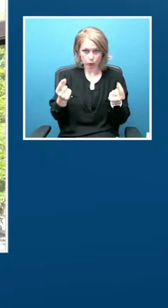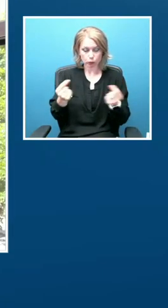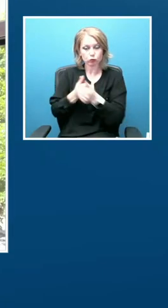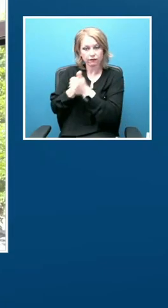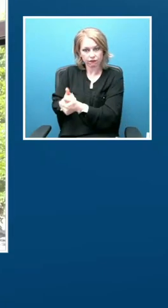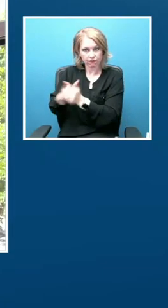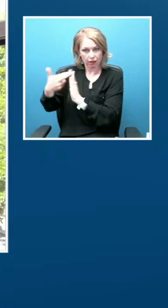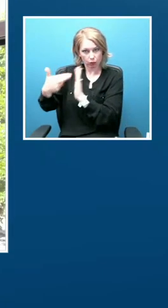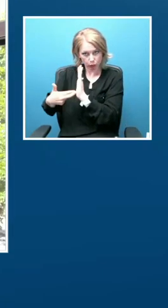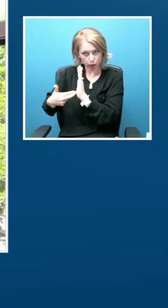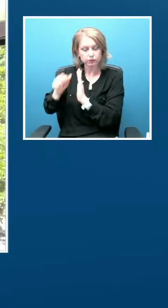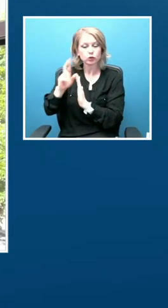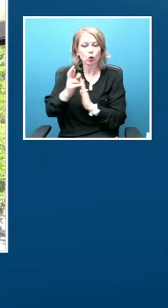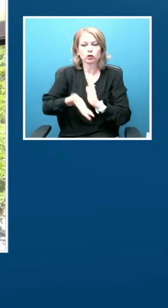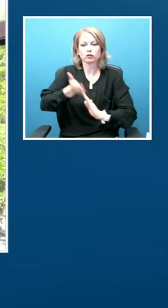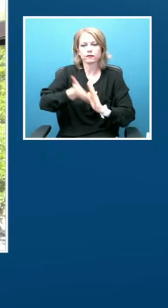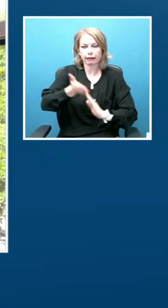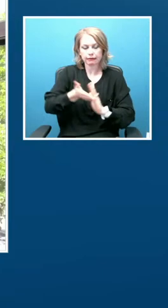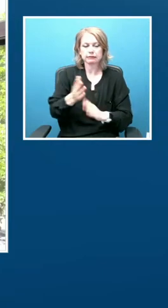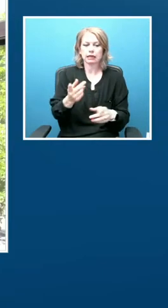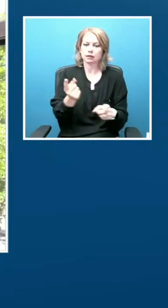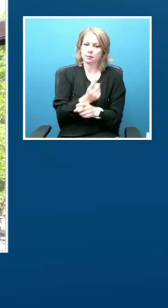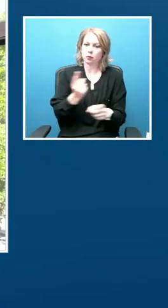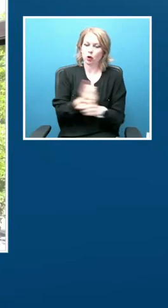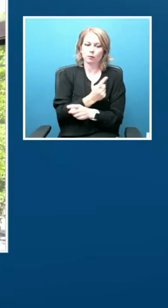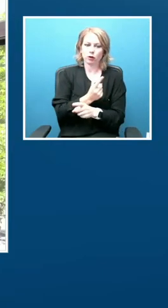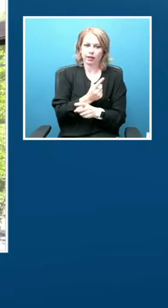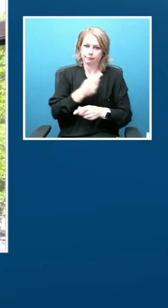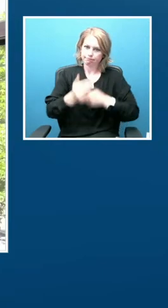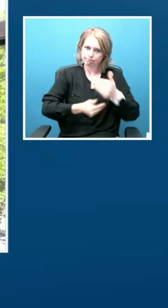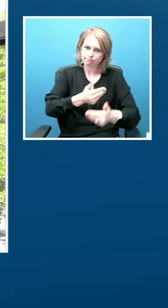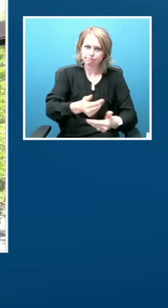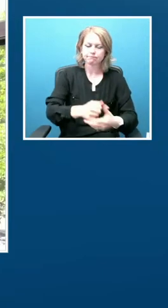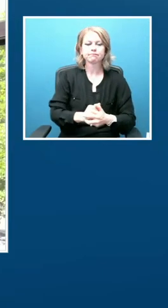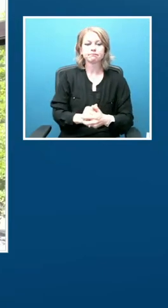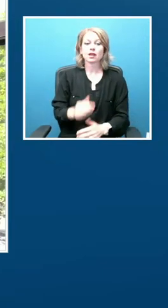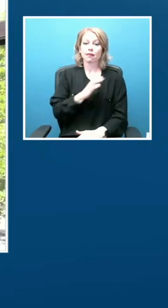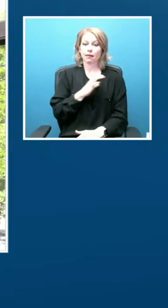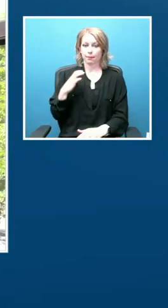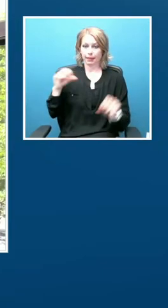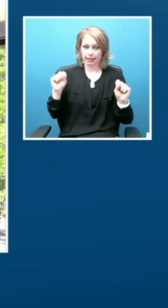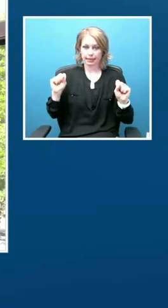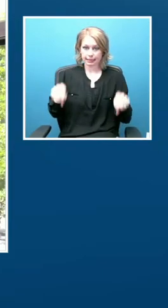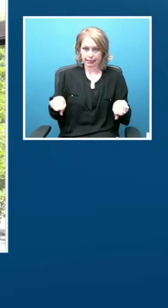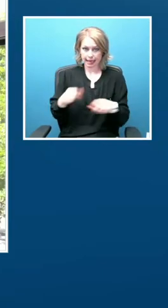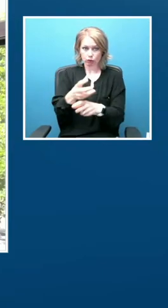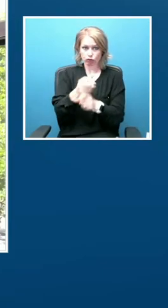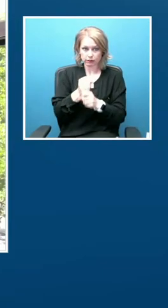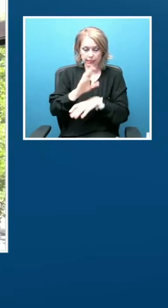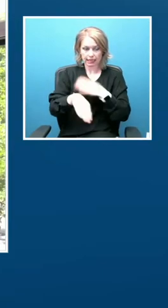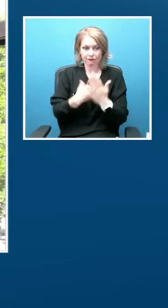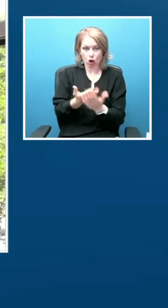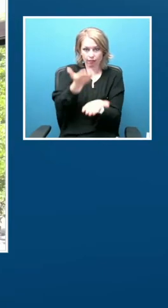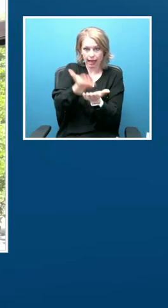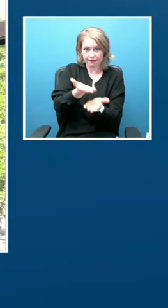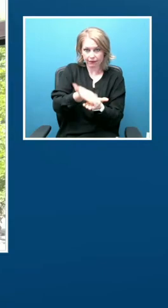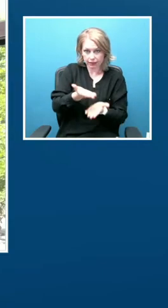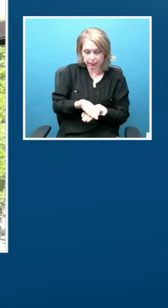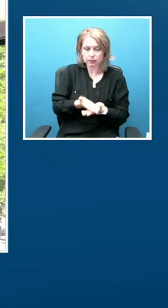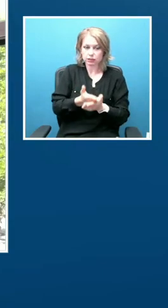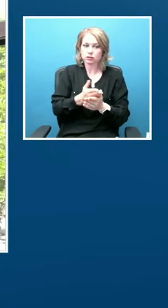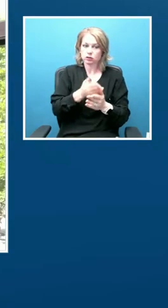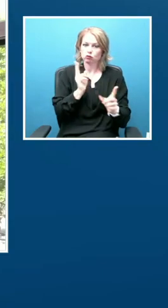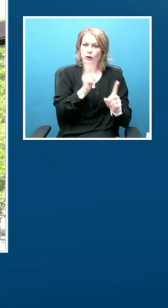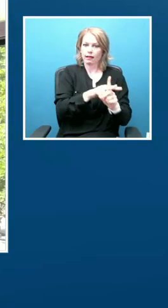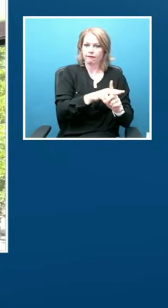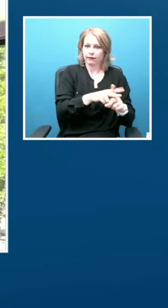facilitate the effective operation of the committee. The committee has the authority to receive all competent evidence relative to the specific matters at issue